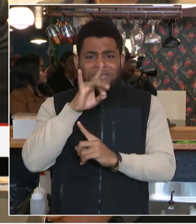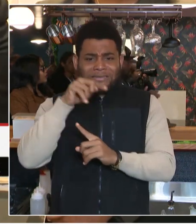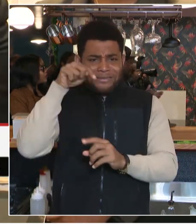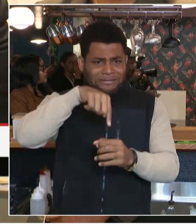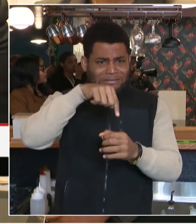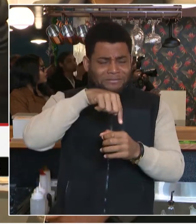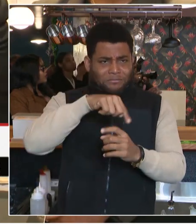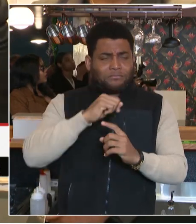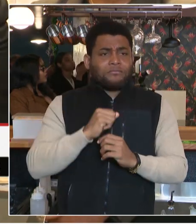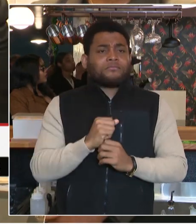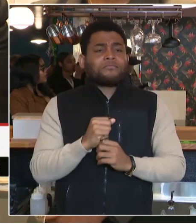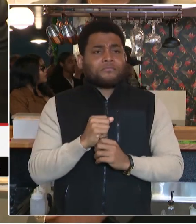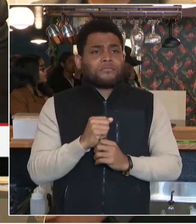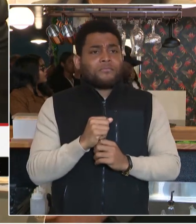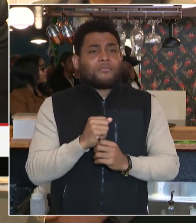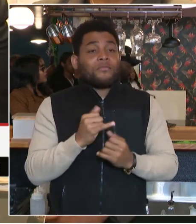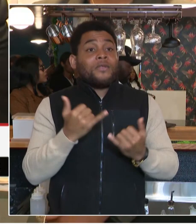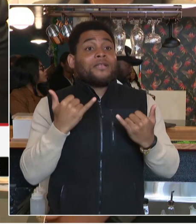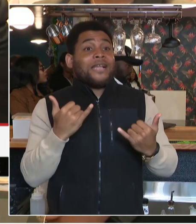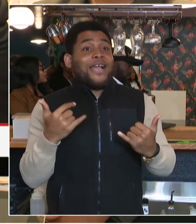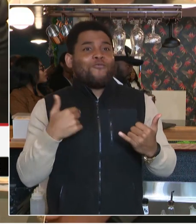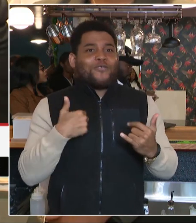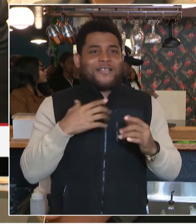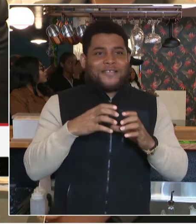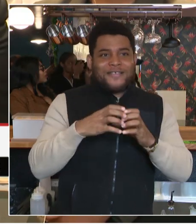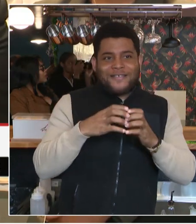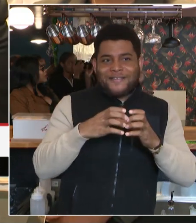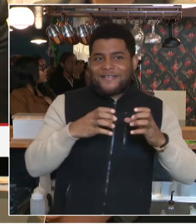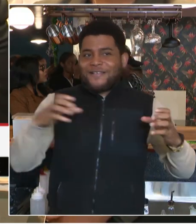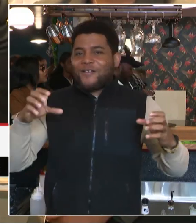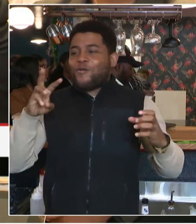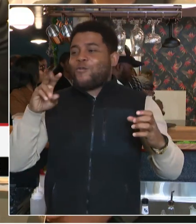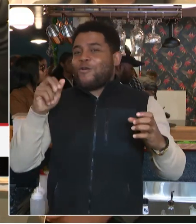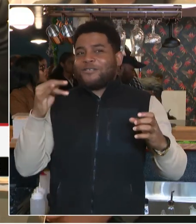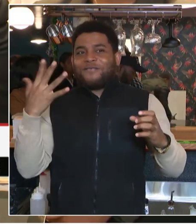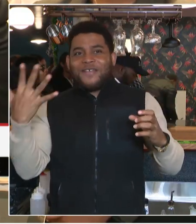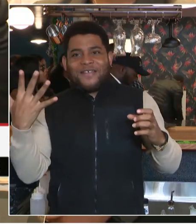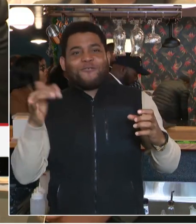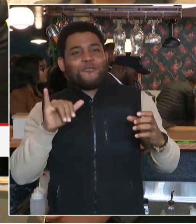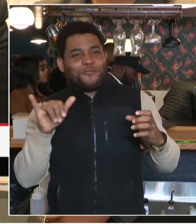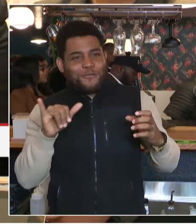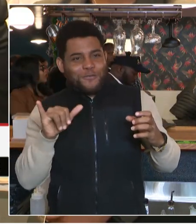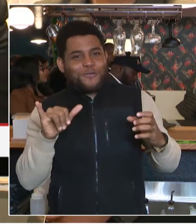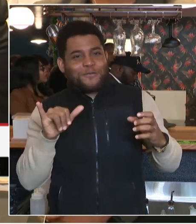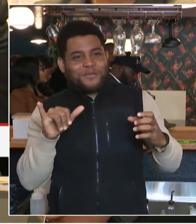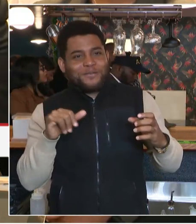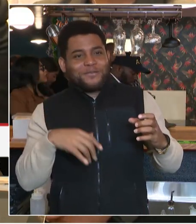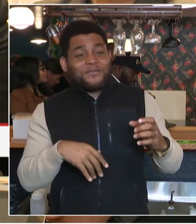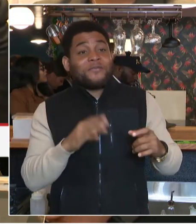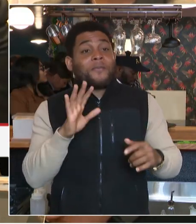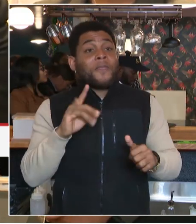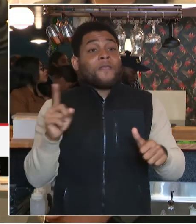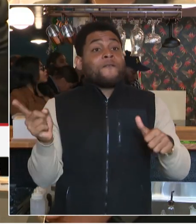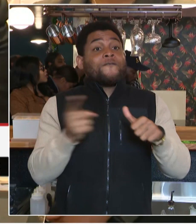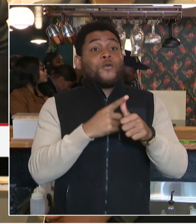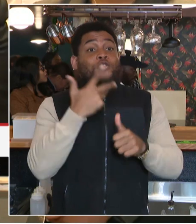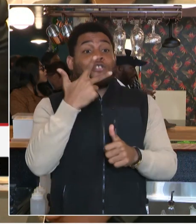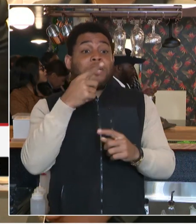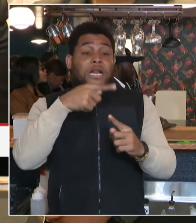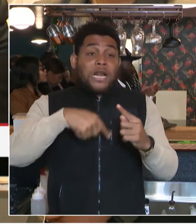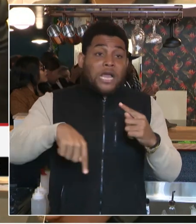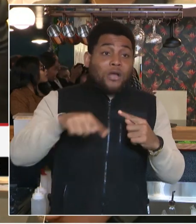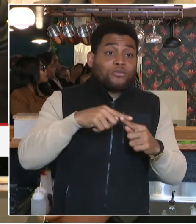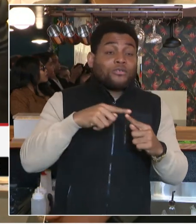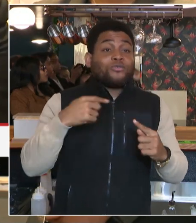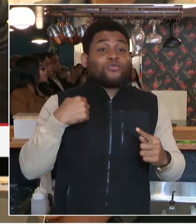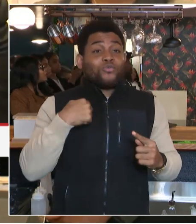to businesses in Ward 5. And through the first 3 rounds, we've been able to provide nearly $20 million